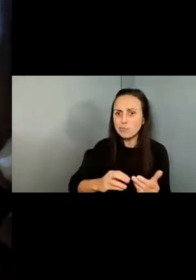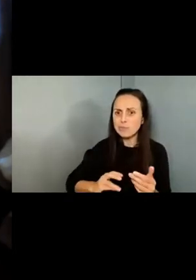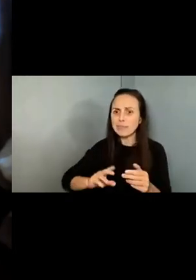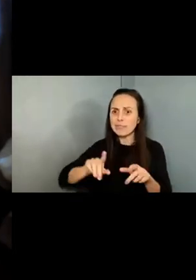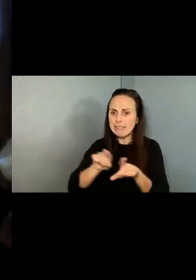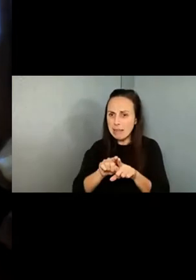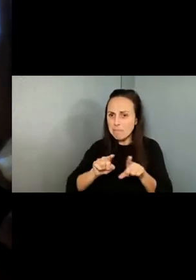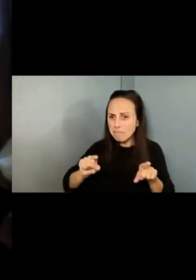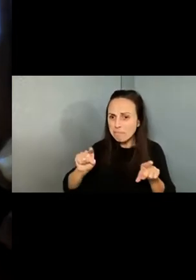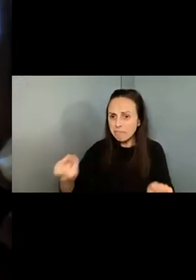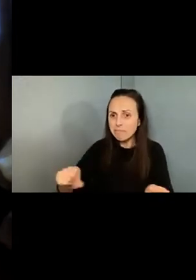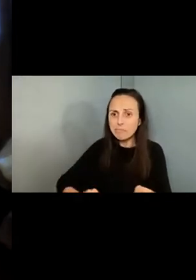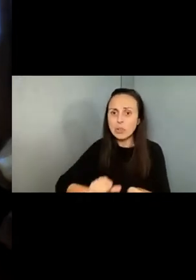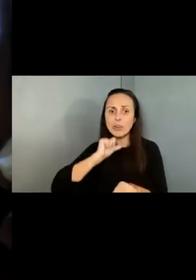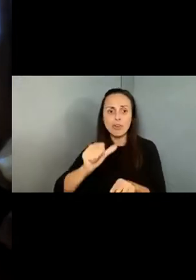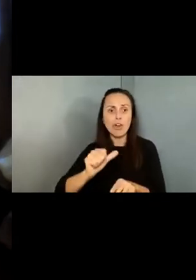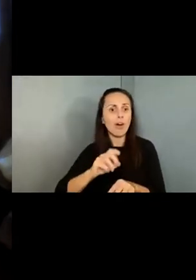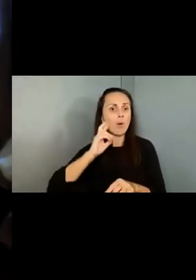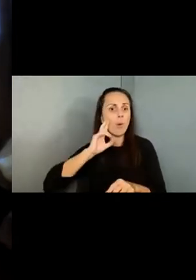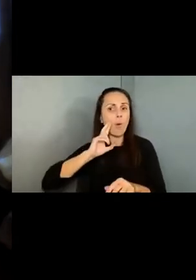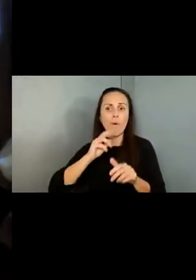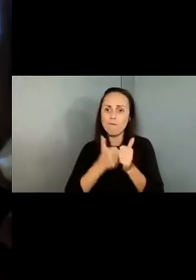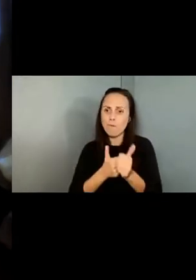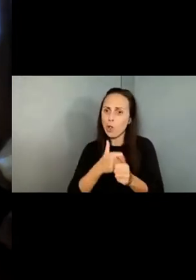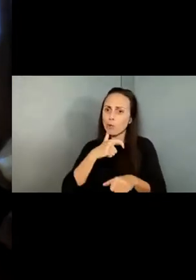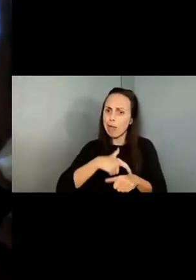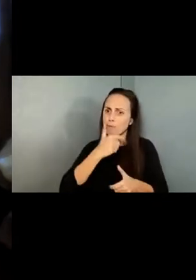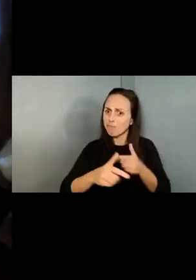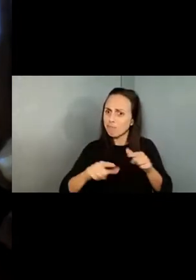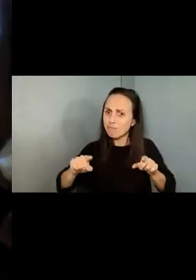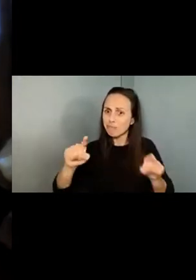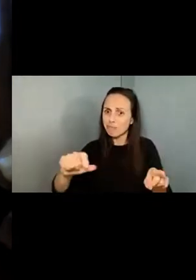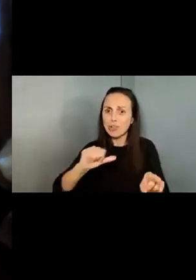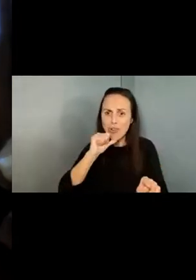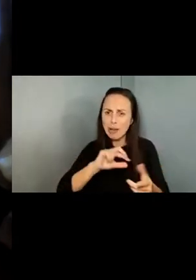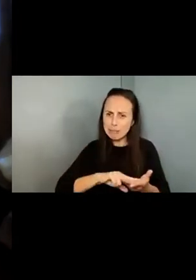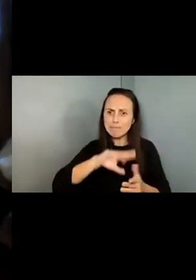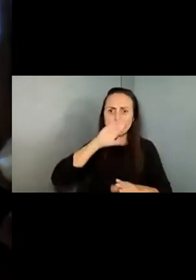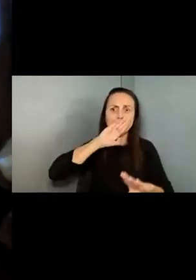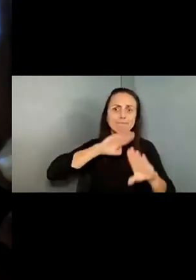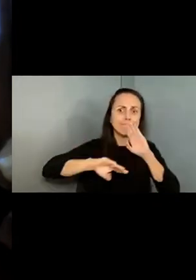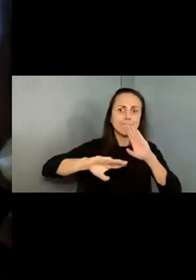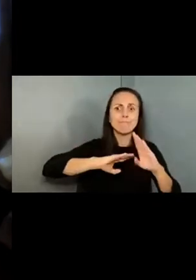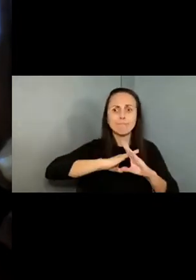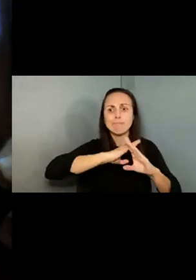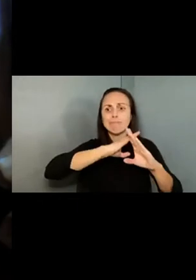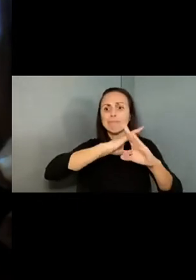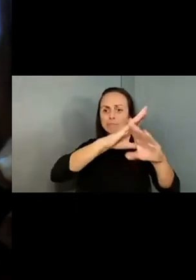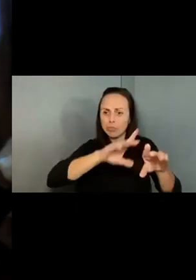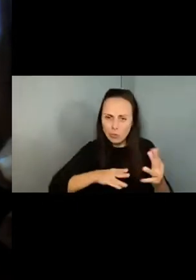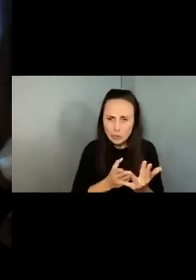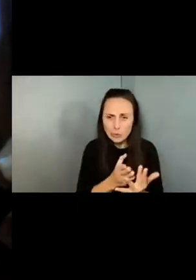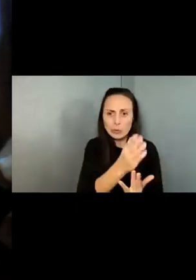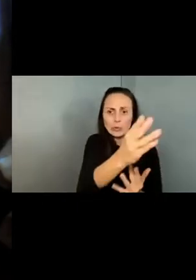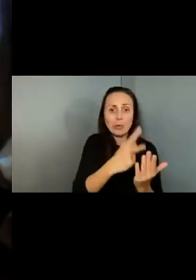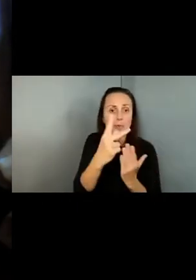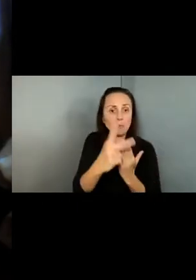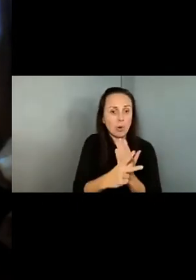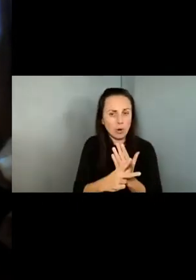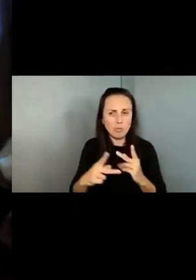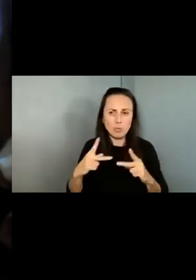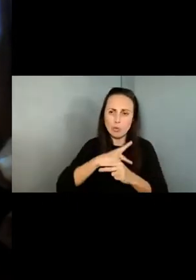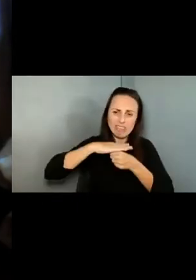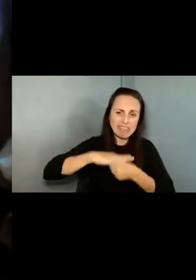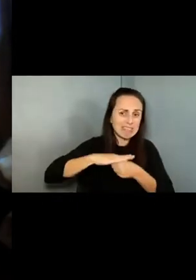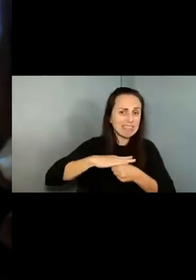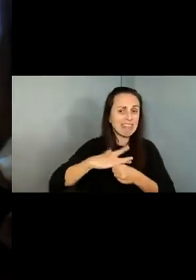anticipated fashion or at the anticipated pace find ourselves facing mounting barriers over the course of our programs and increasingly pressured to